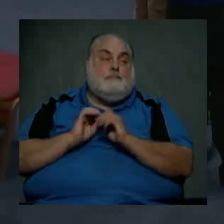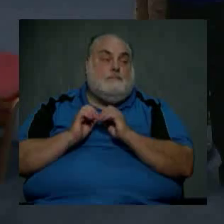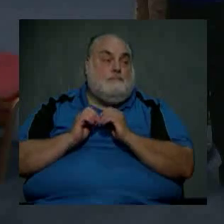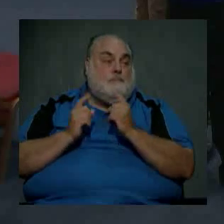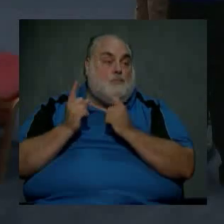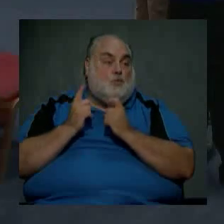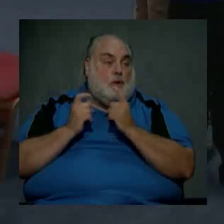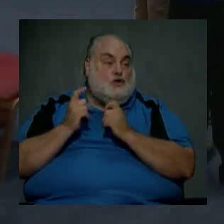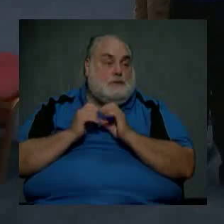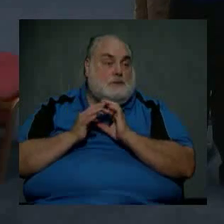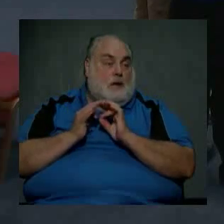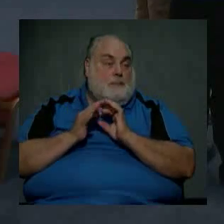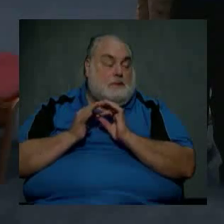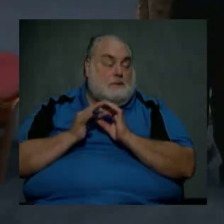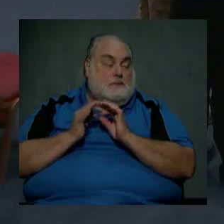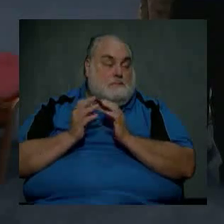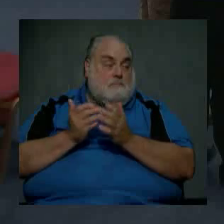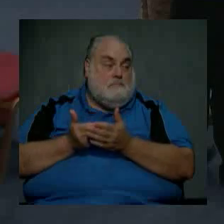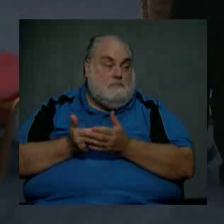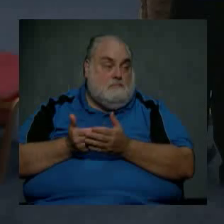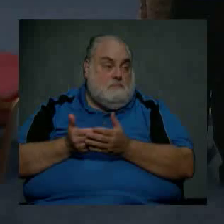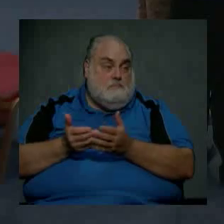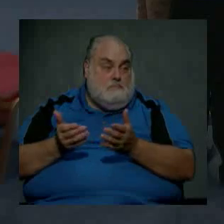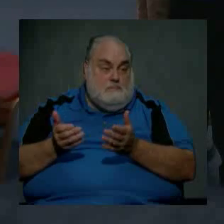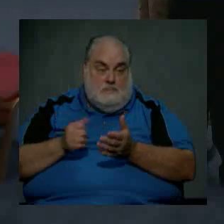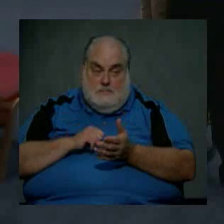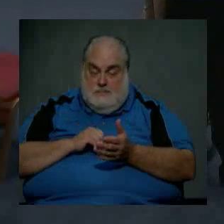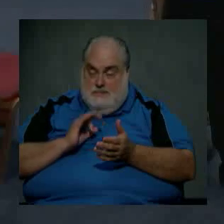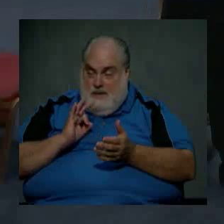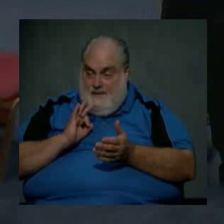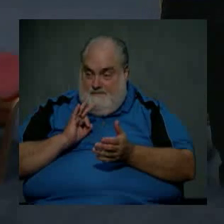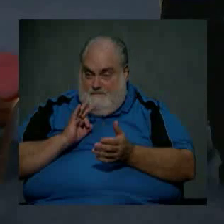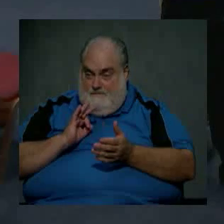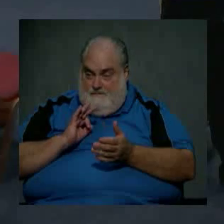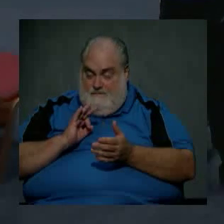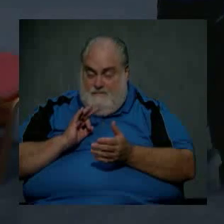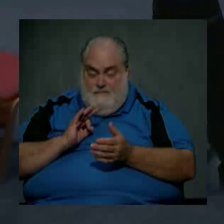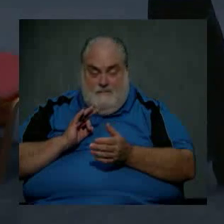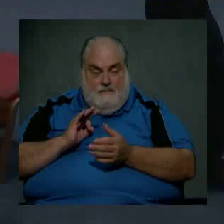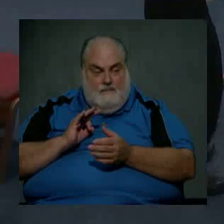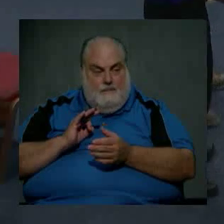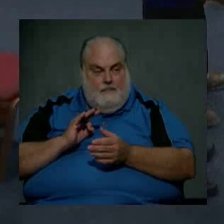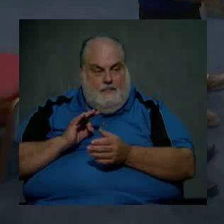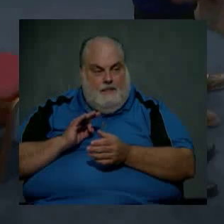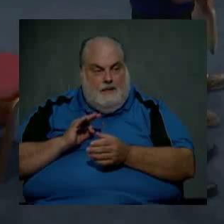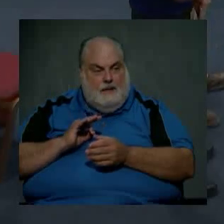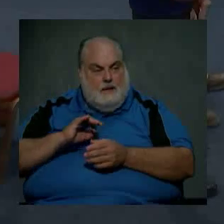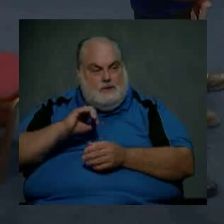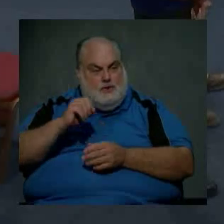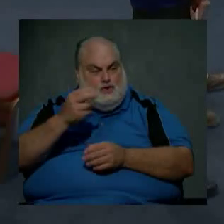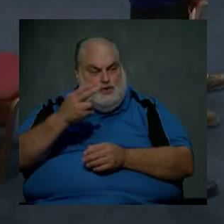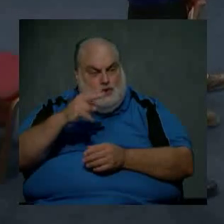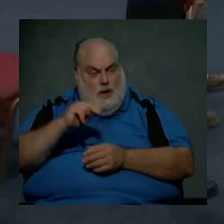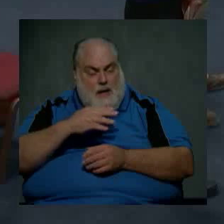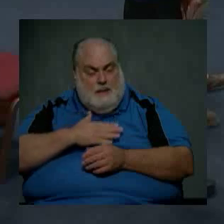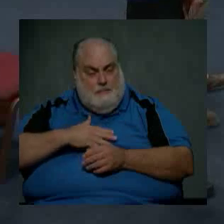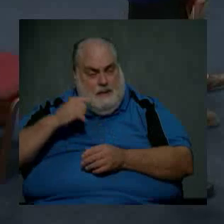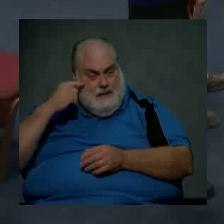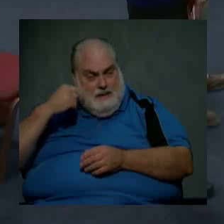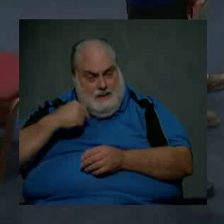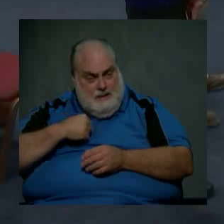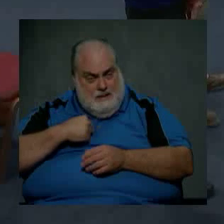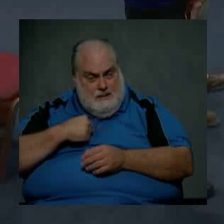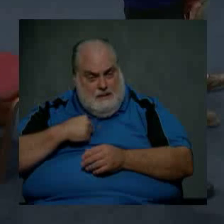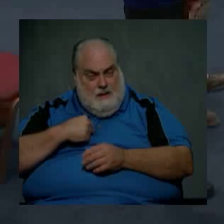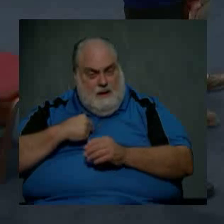questions, comments? Staff? John, if you would speak a little bit, or your staff, about